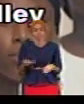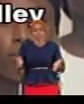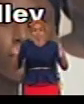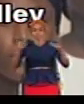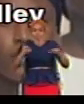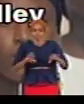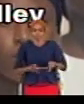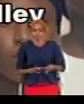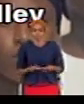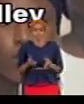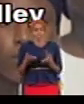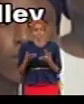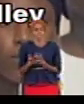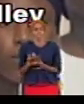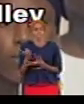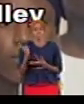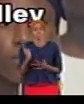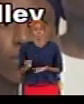Through the valley,